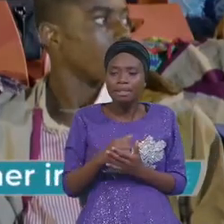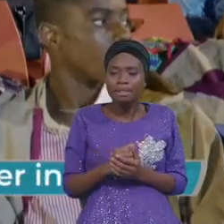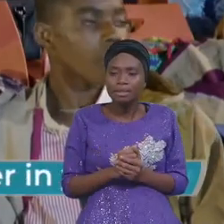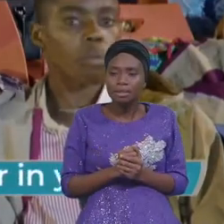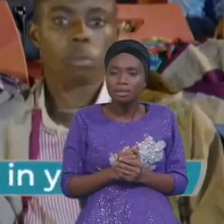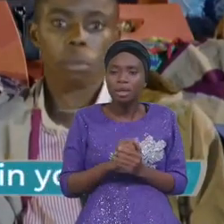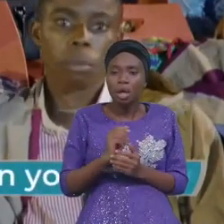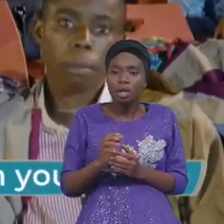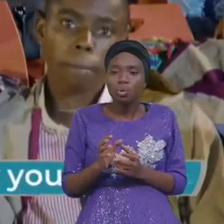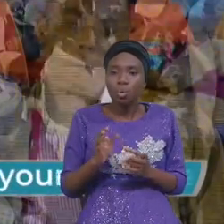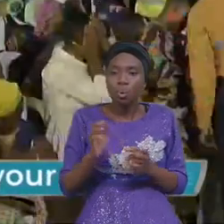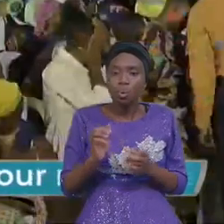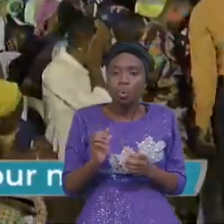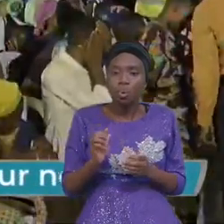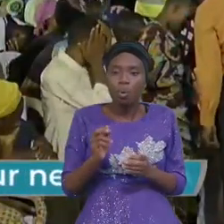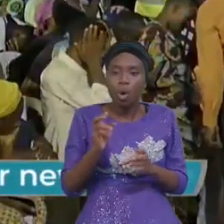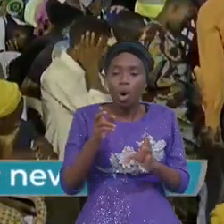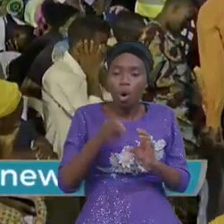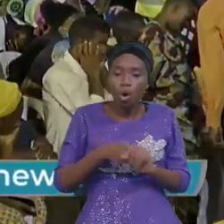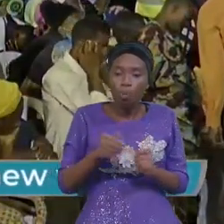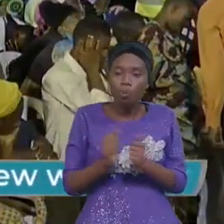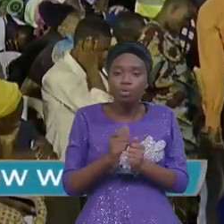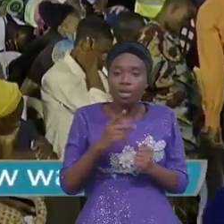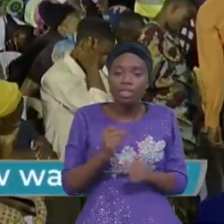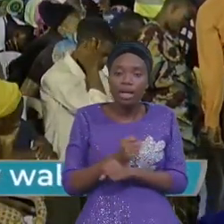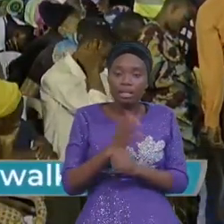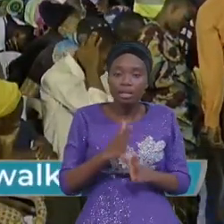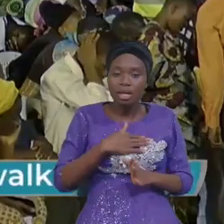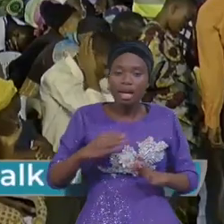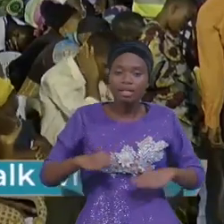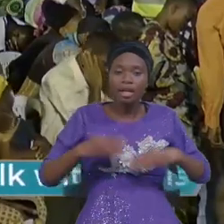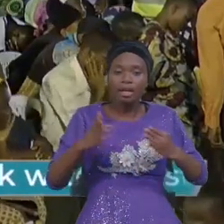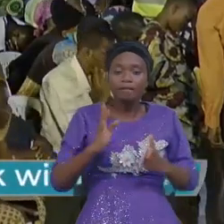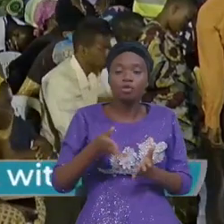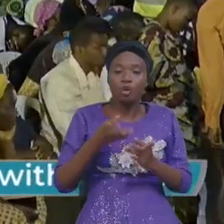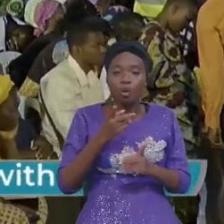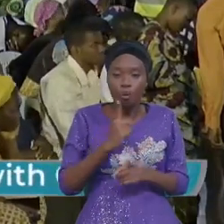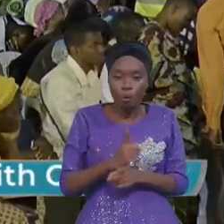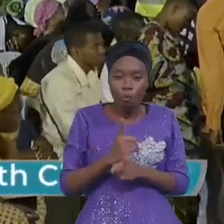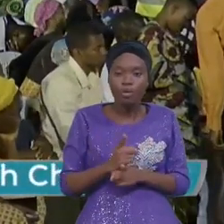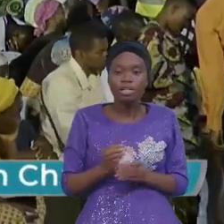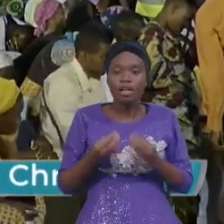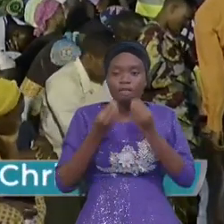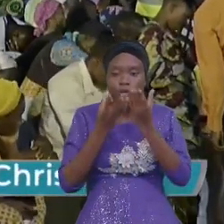with the counselors and give your correct detail. The